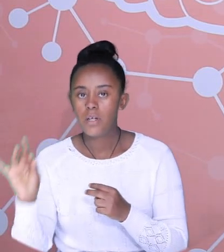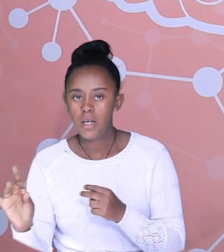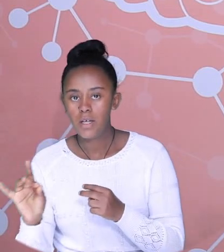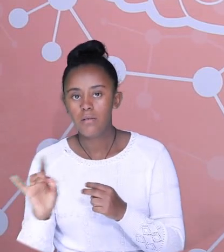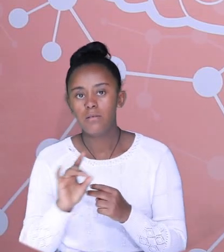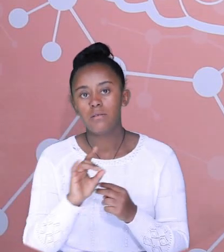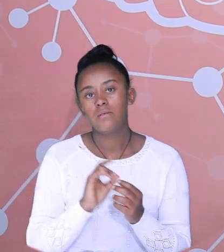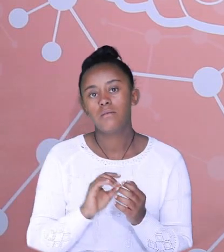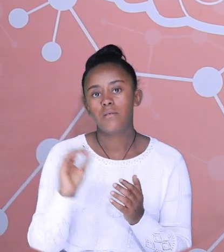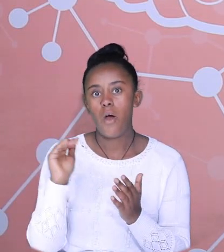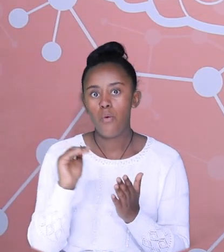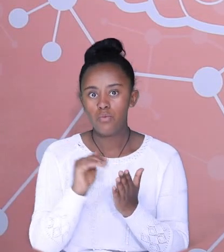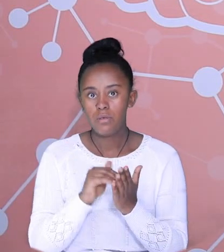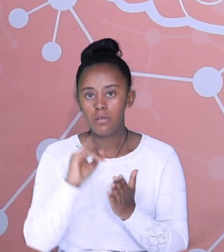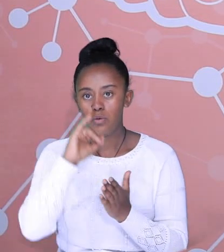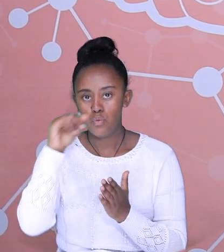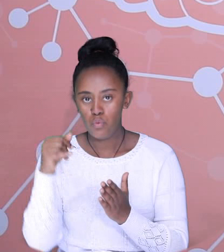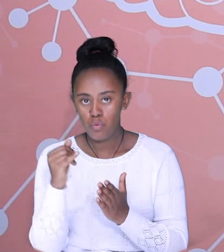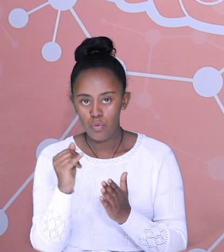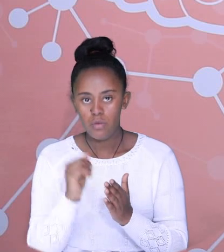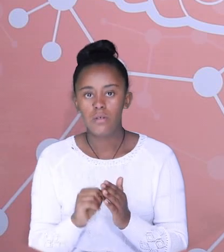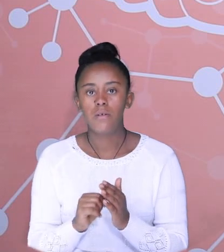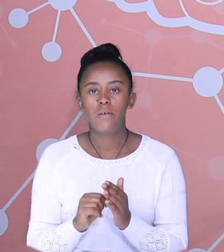48,000 Joule.